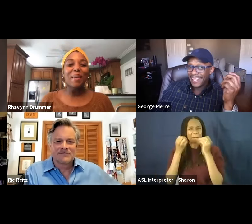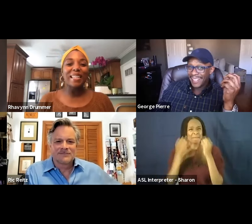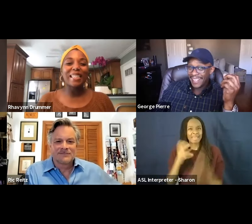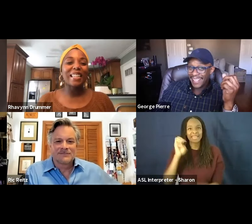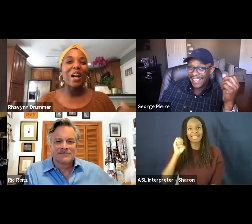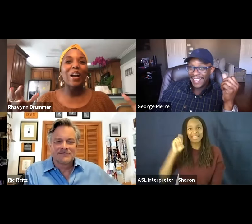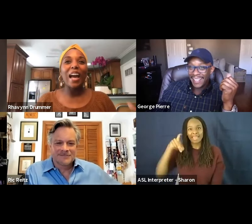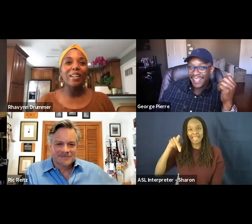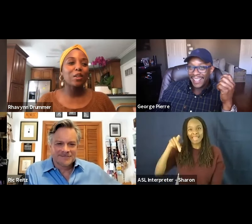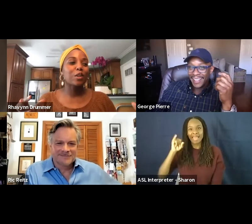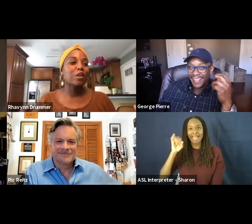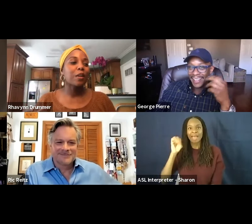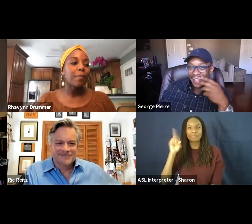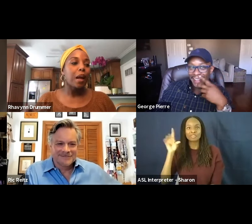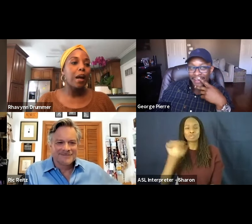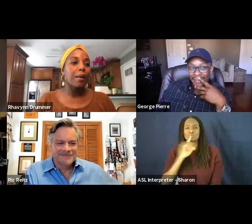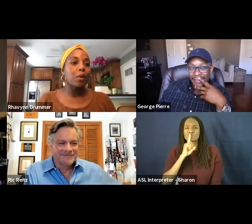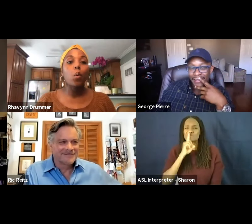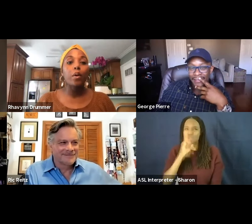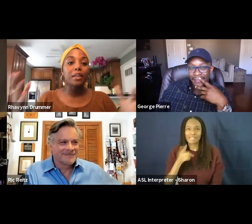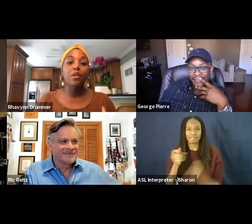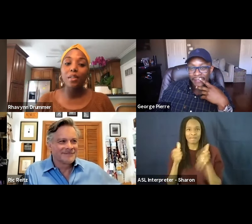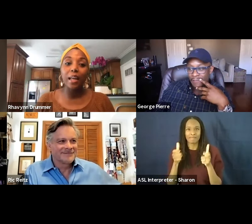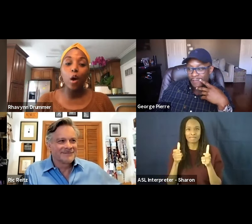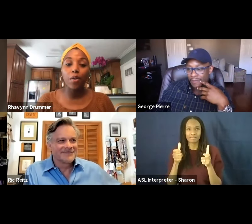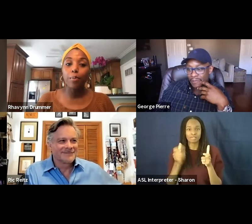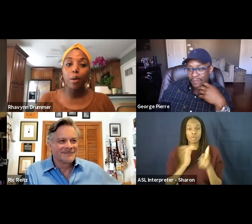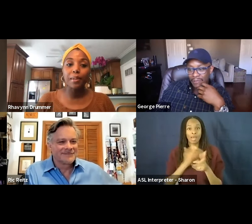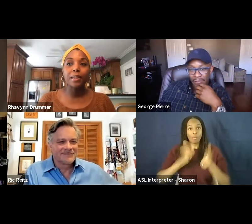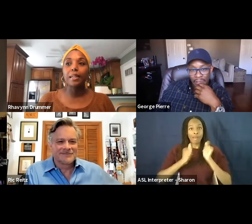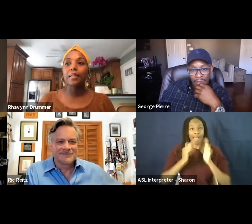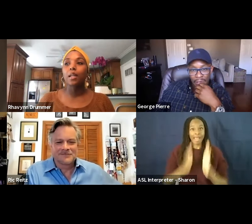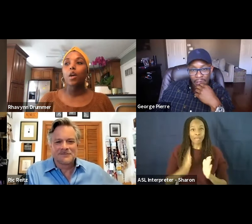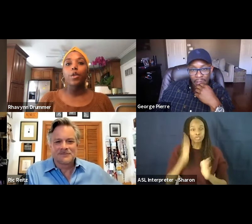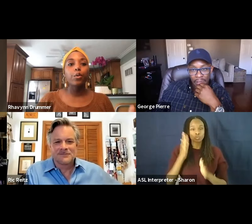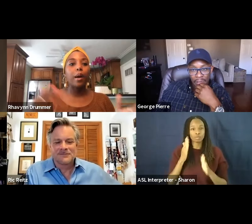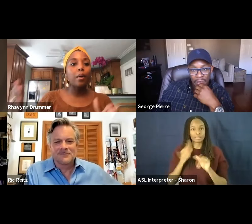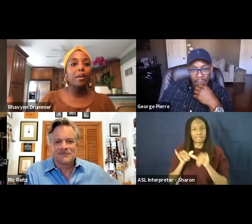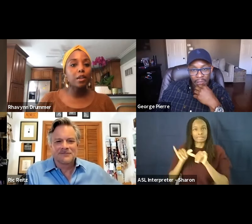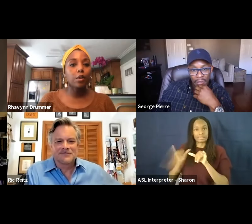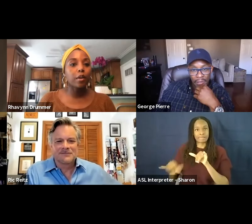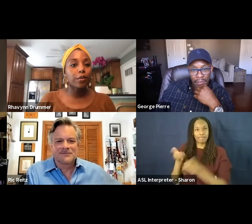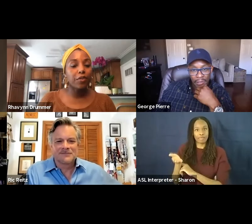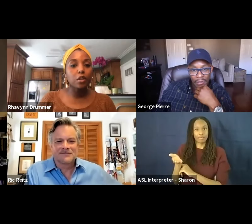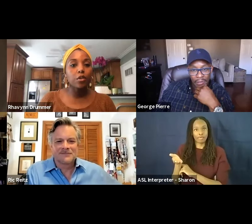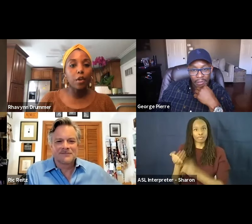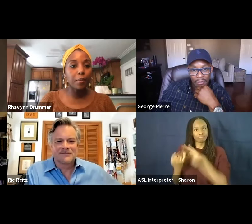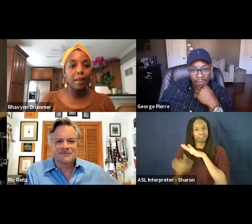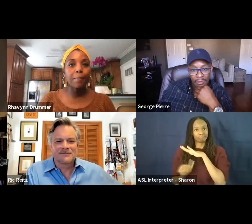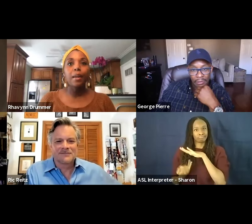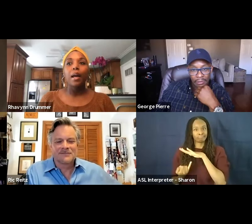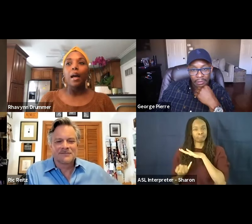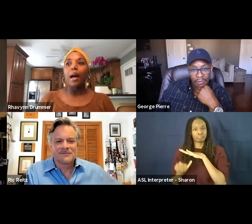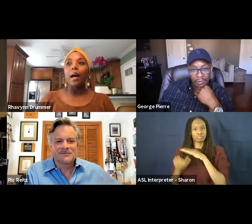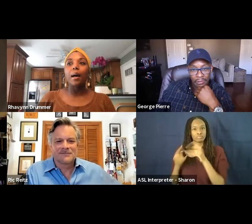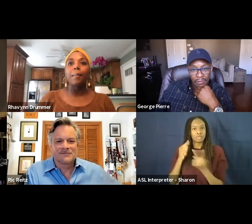And basically our actors quarantine or stay on the premises throughout until they're finished